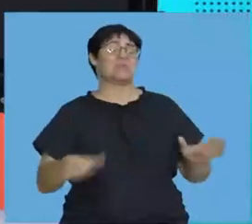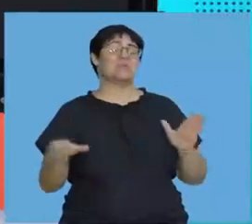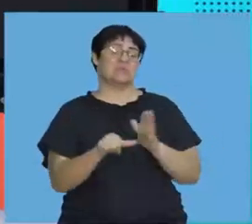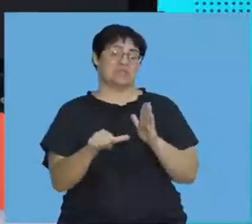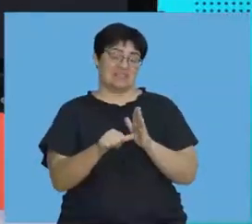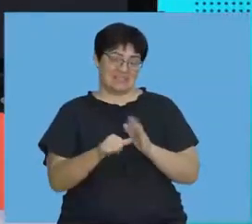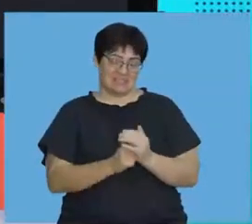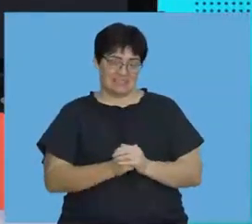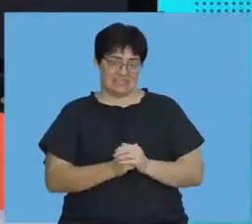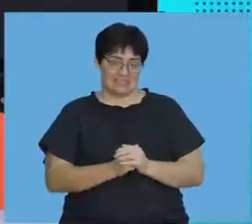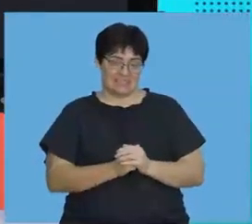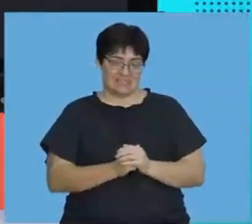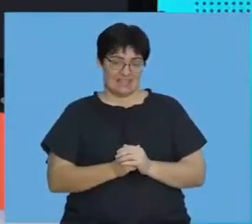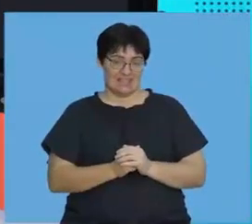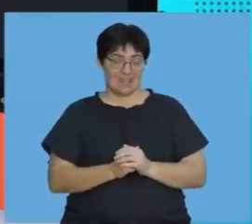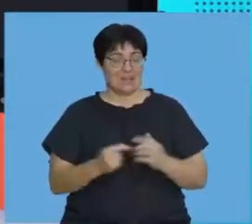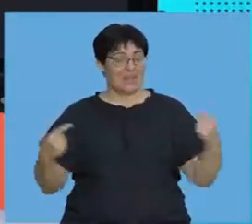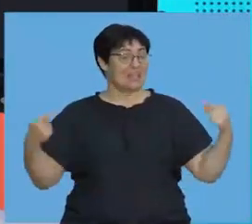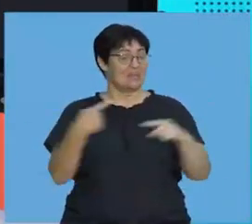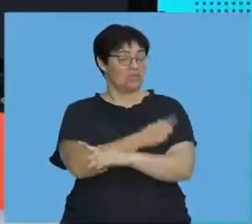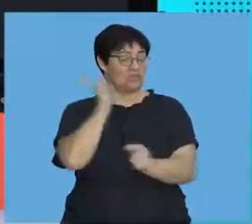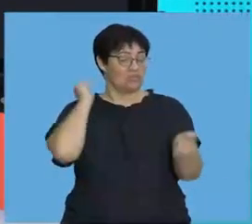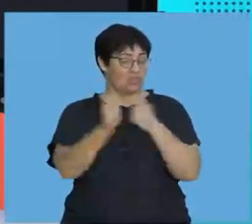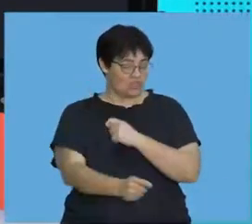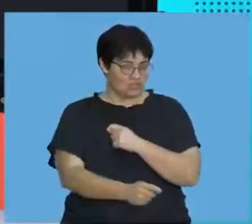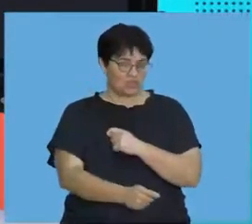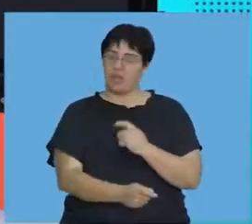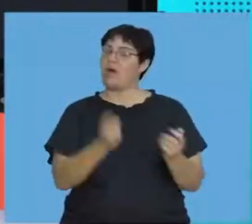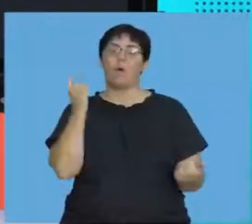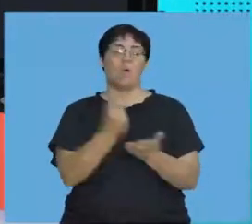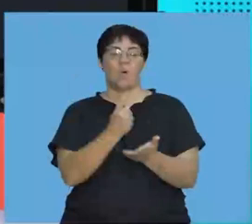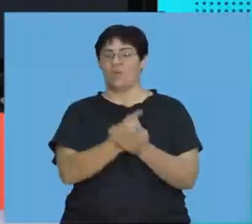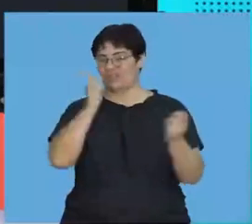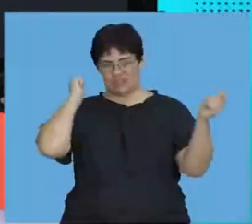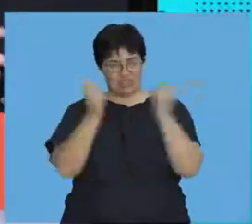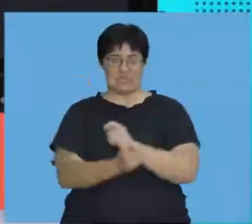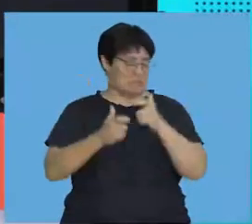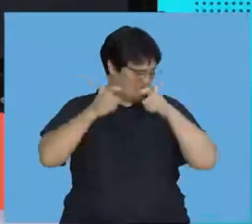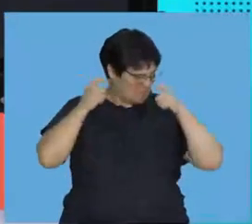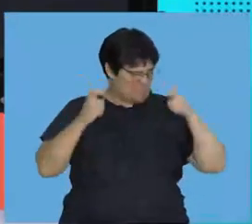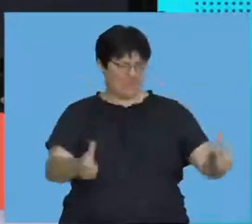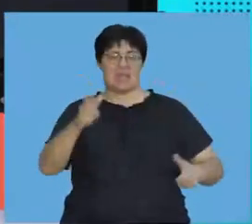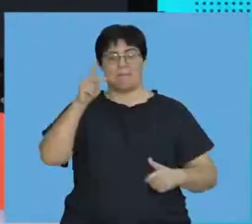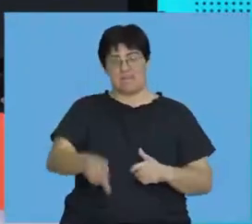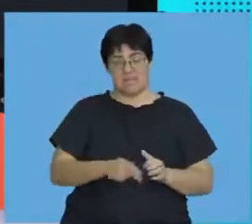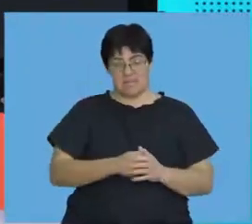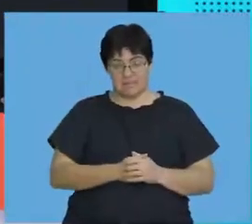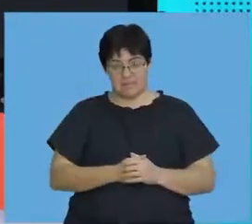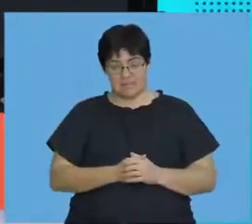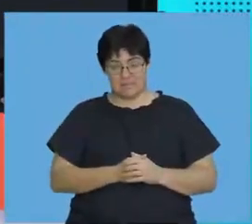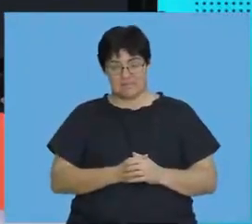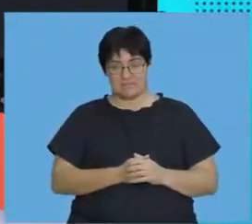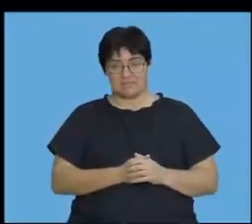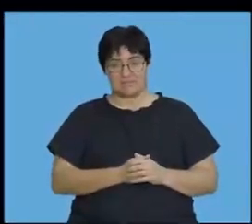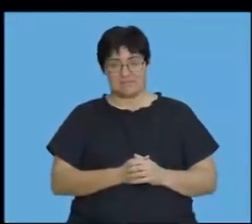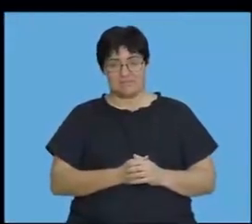us. When there is a change in direction, there's always a big change in momentum,